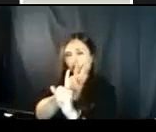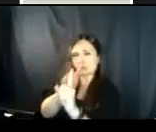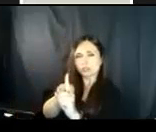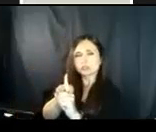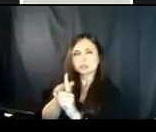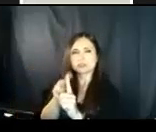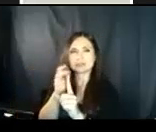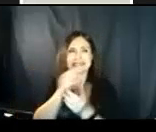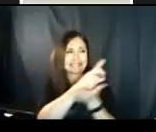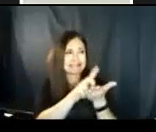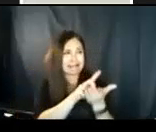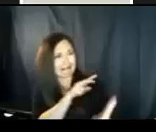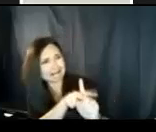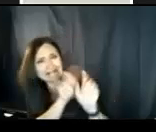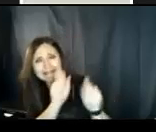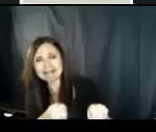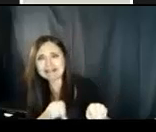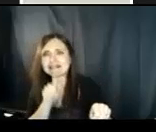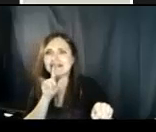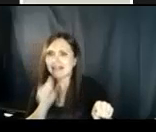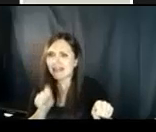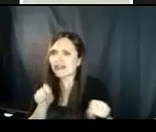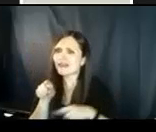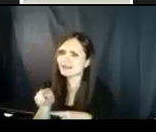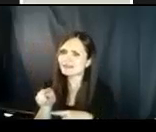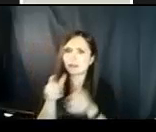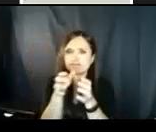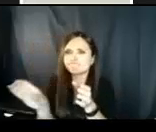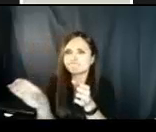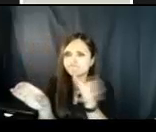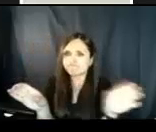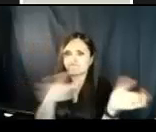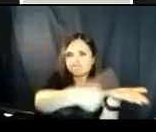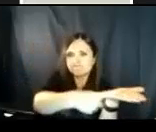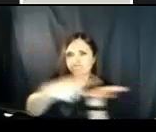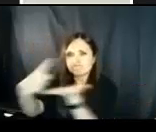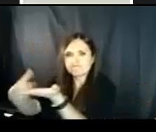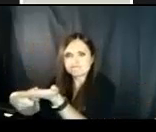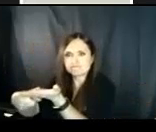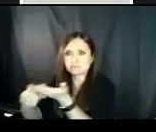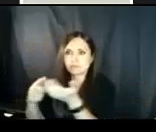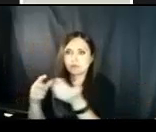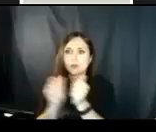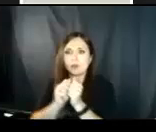provide for your students. Absolutely. Breakout rooms with prompts, any collaboration